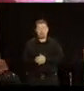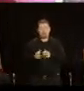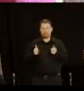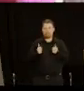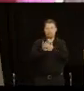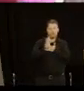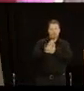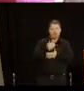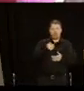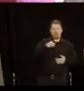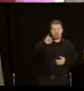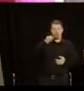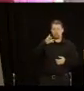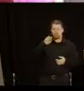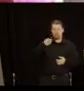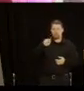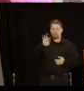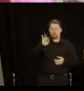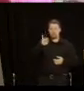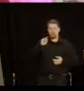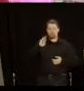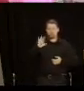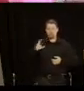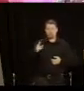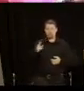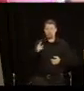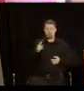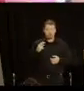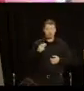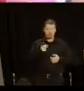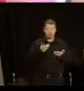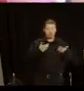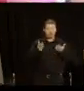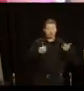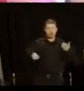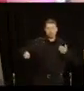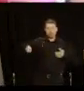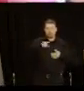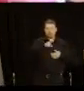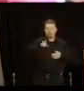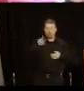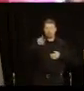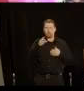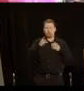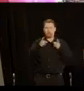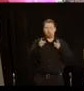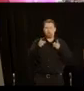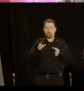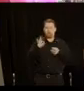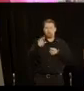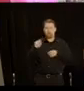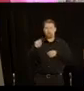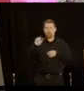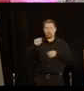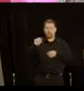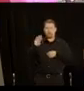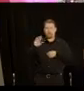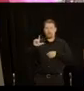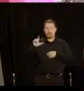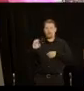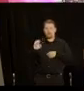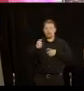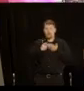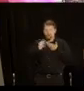Right. My name is John Finch. I get to serve you all as the director of Florida's ABLE program, ABLE